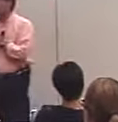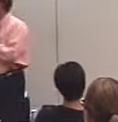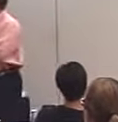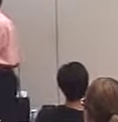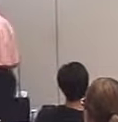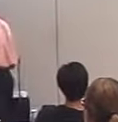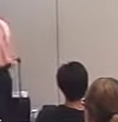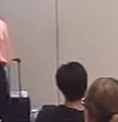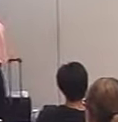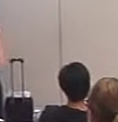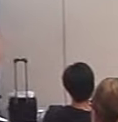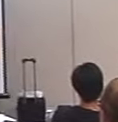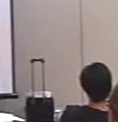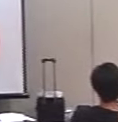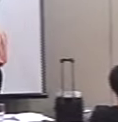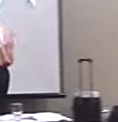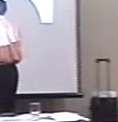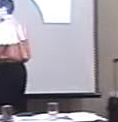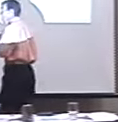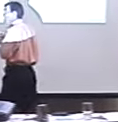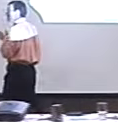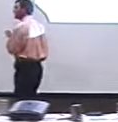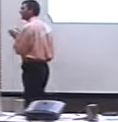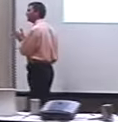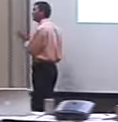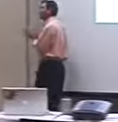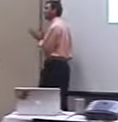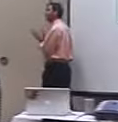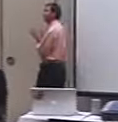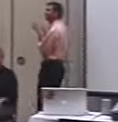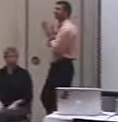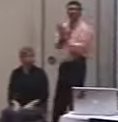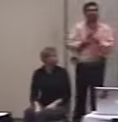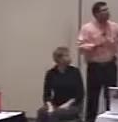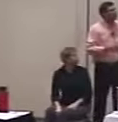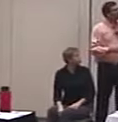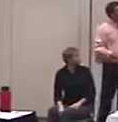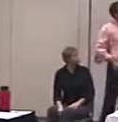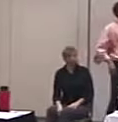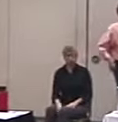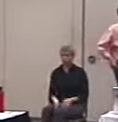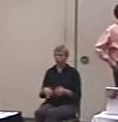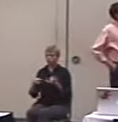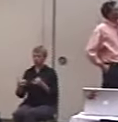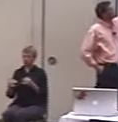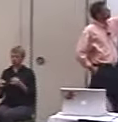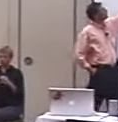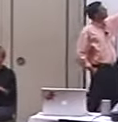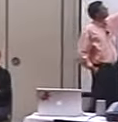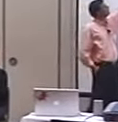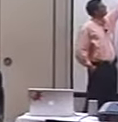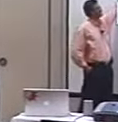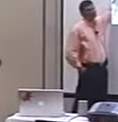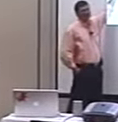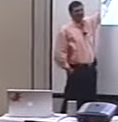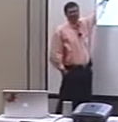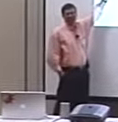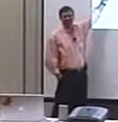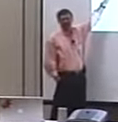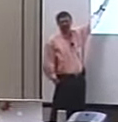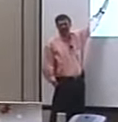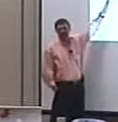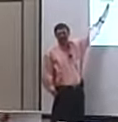what we have here now based upon the questions I answered. I answered for you. Under what basic conditions